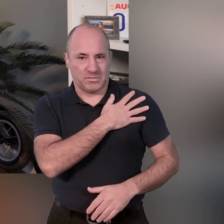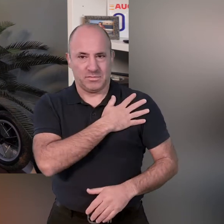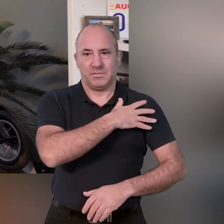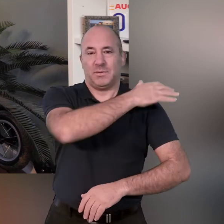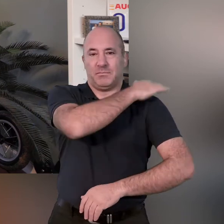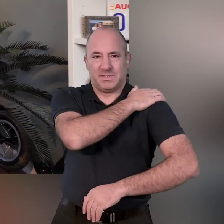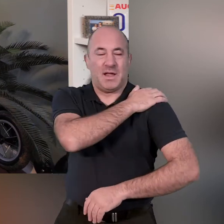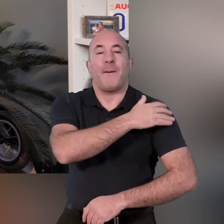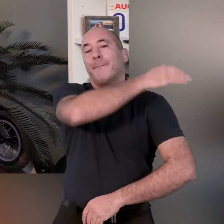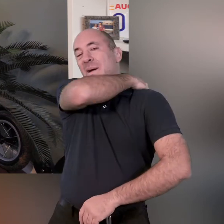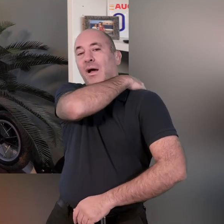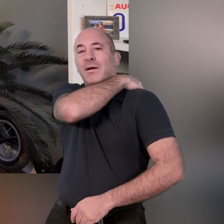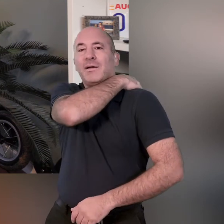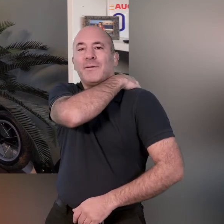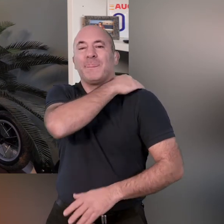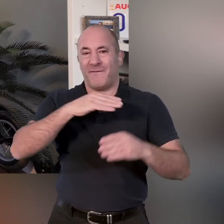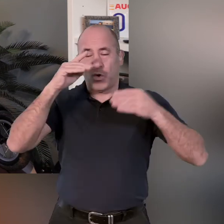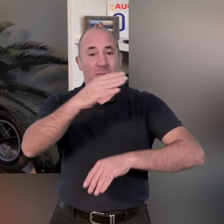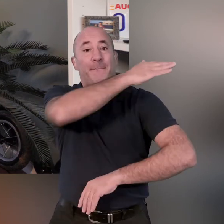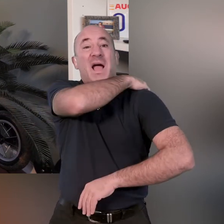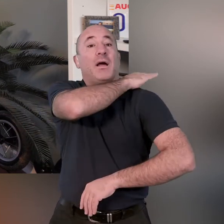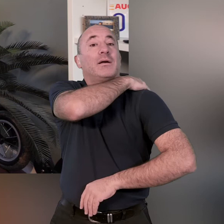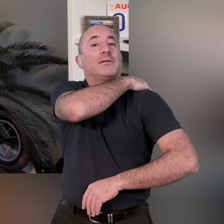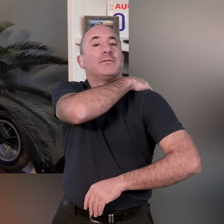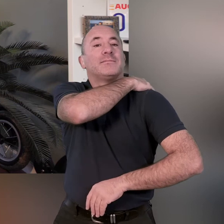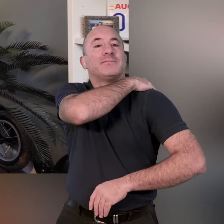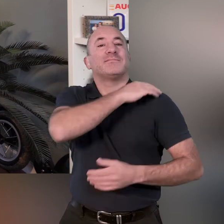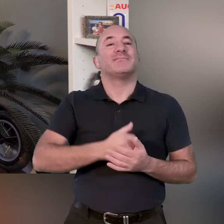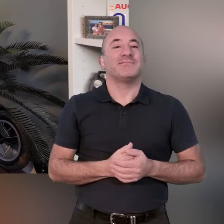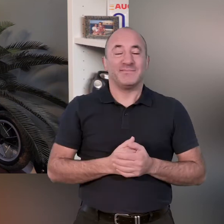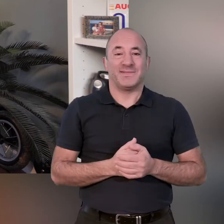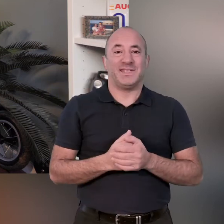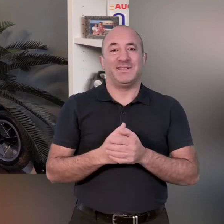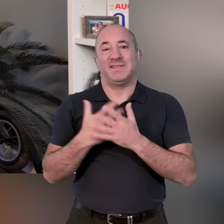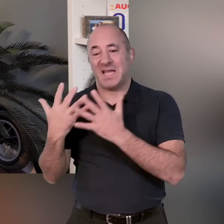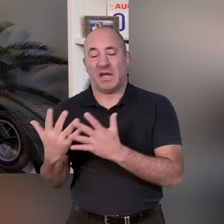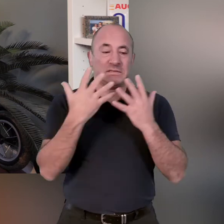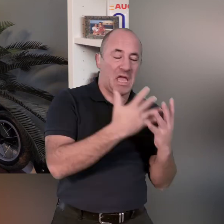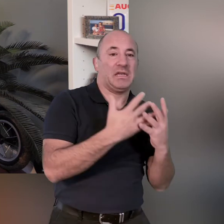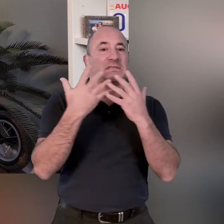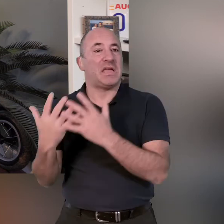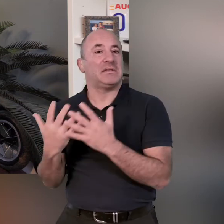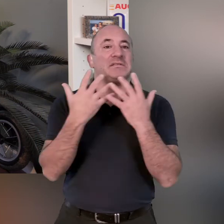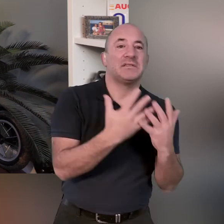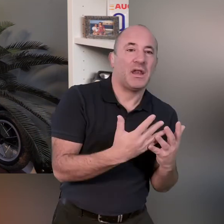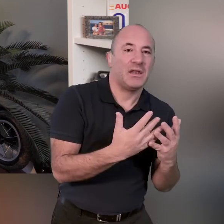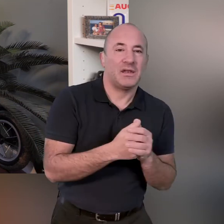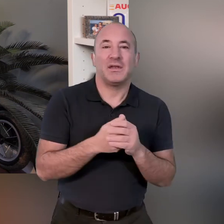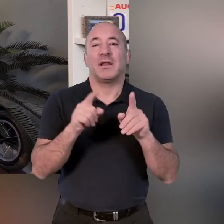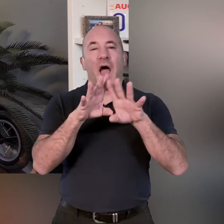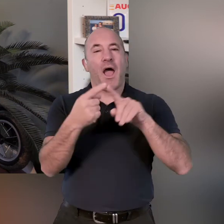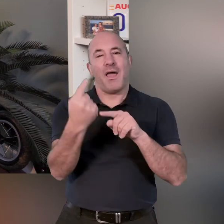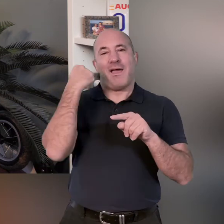part and the rear part. So we're going to be working on the rear part now. And again, we're doing sets of 10 on each side. Similar position to the last one,